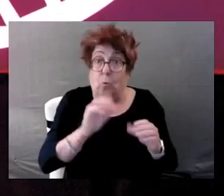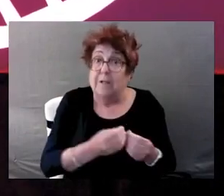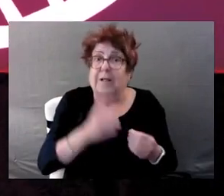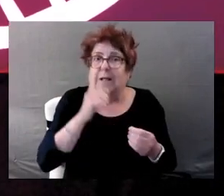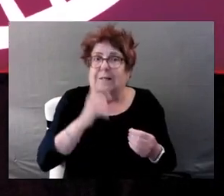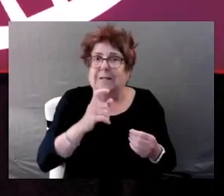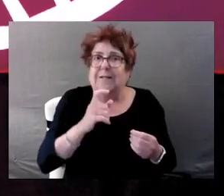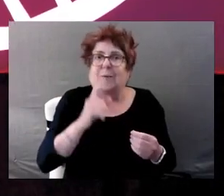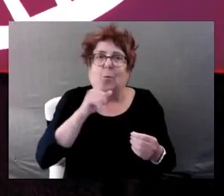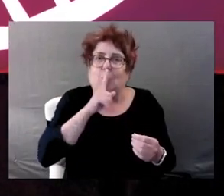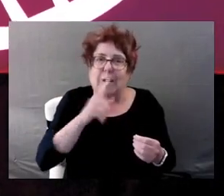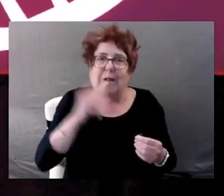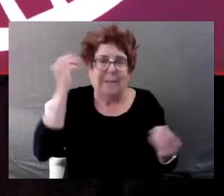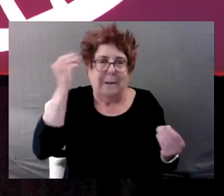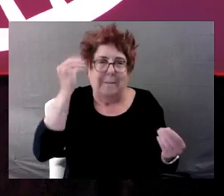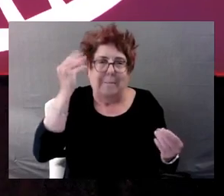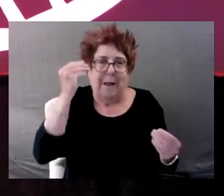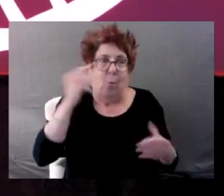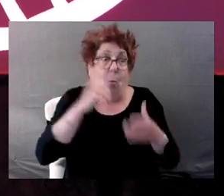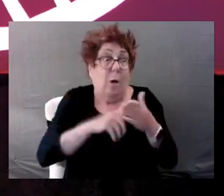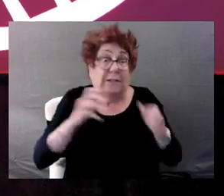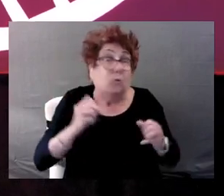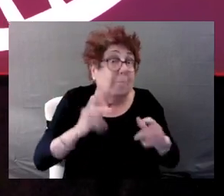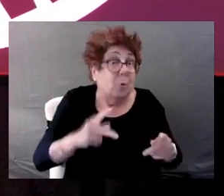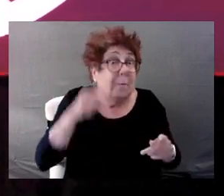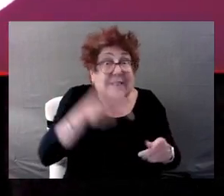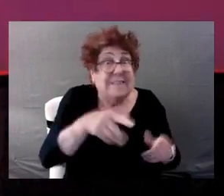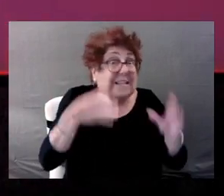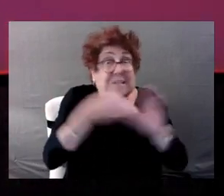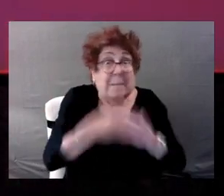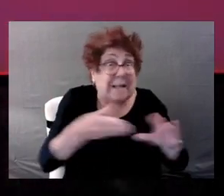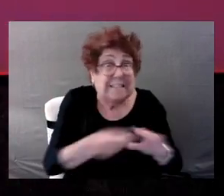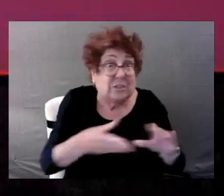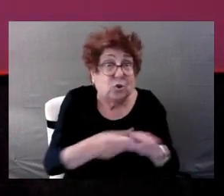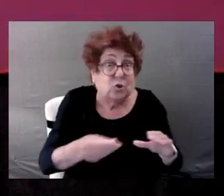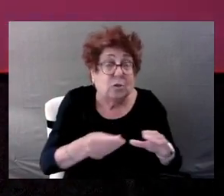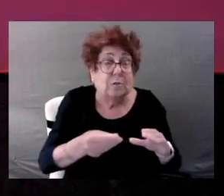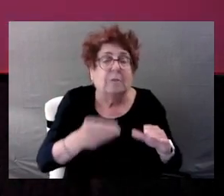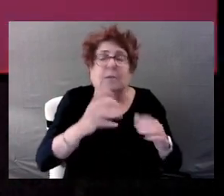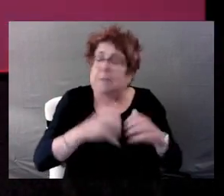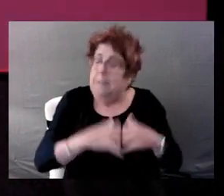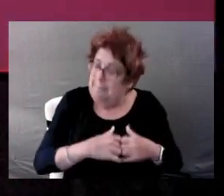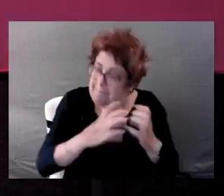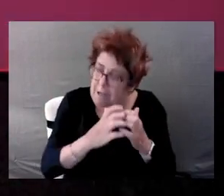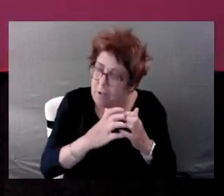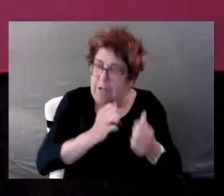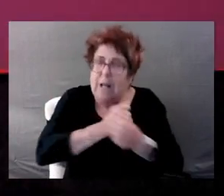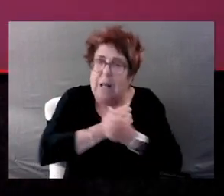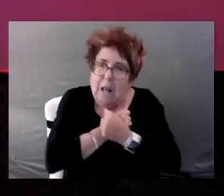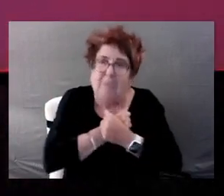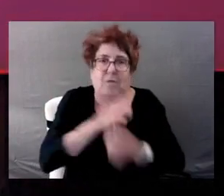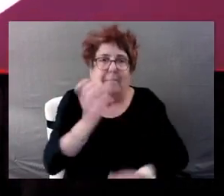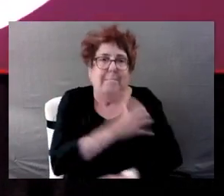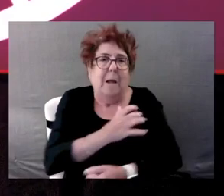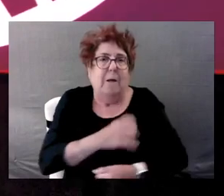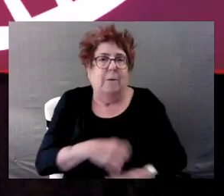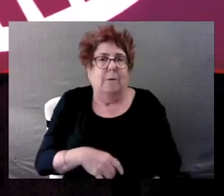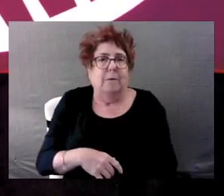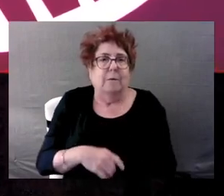the opportunity in this message to build love and power. Opportunity, V. V.